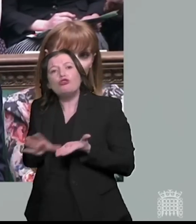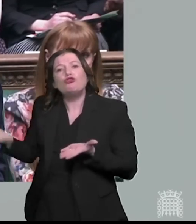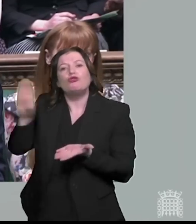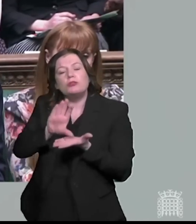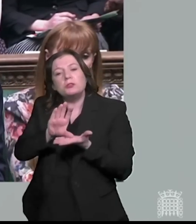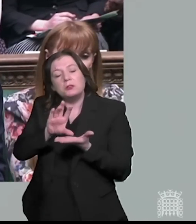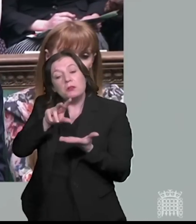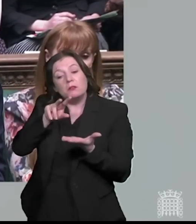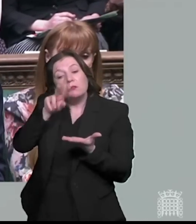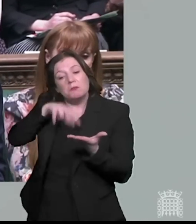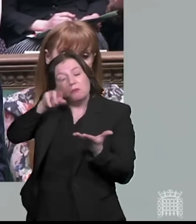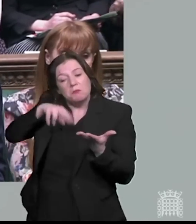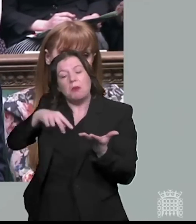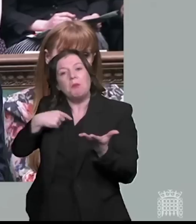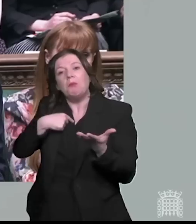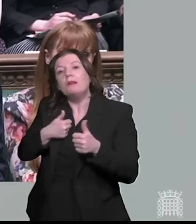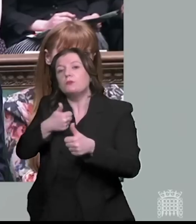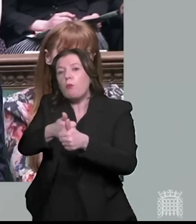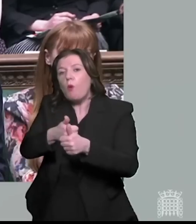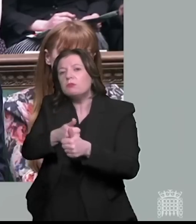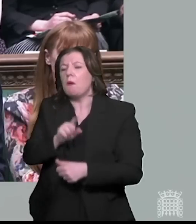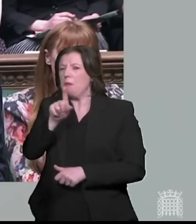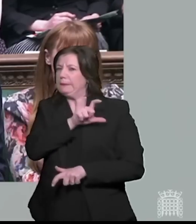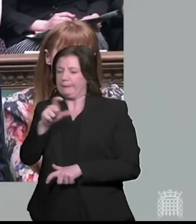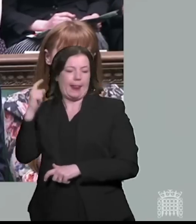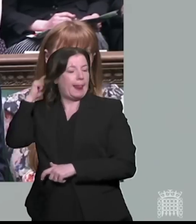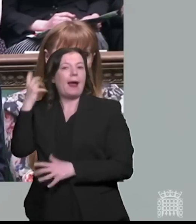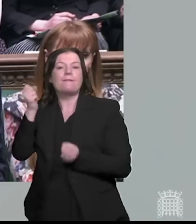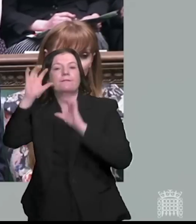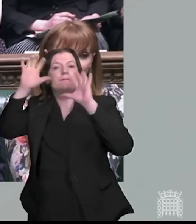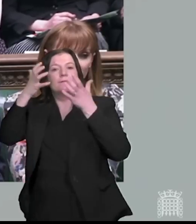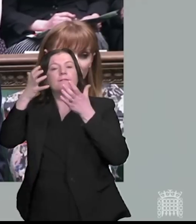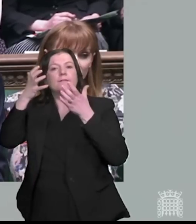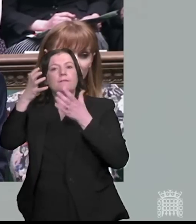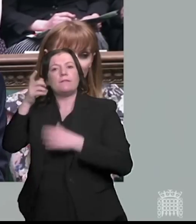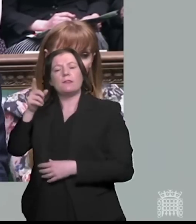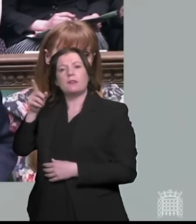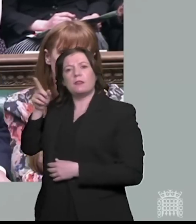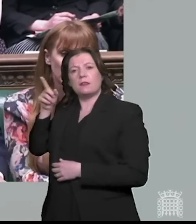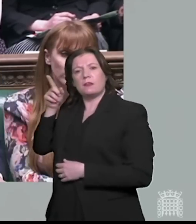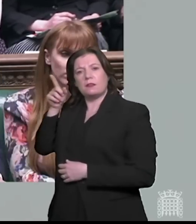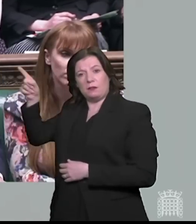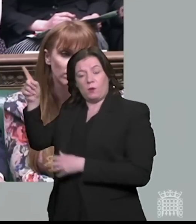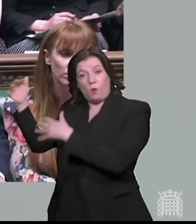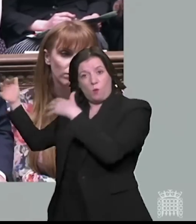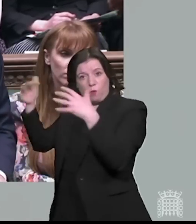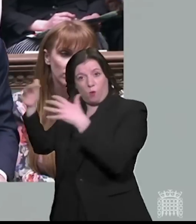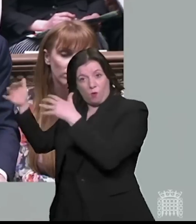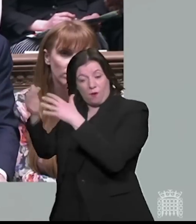will support them. But what we cannot accept is the use of the war as a blanket excuse for